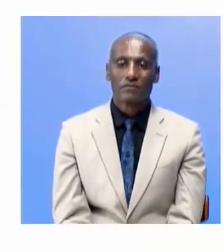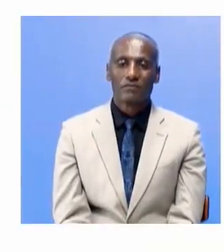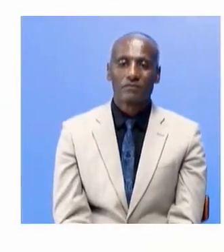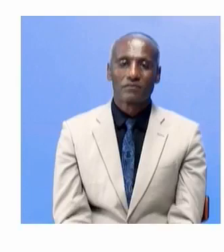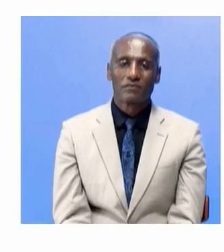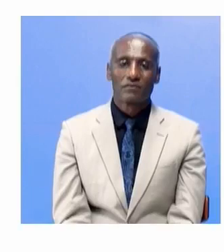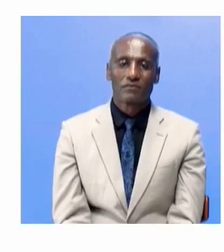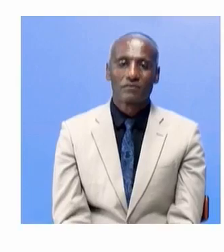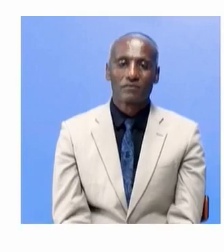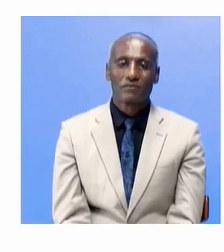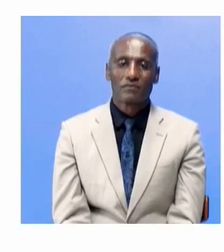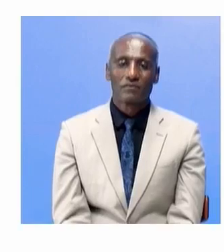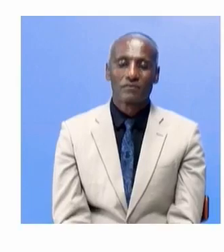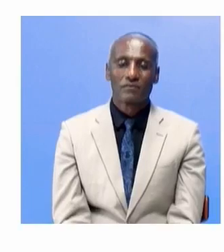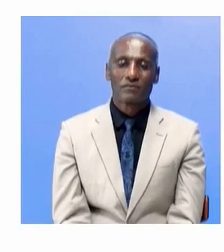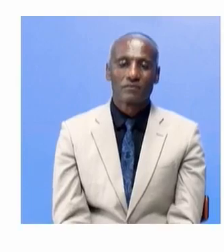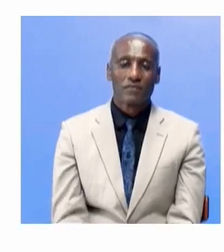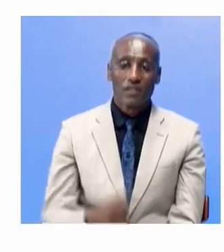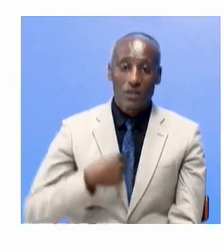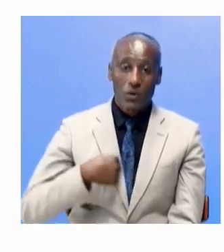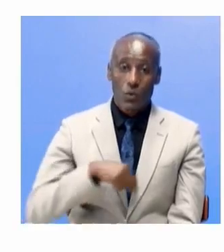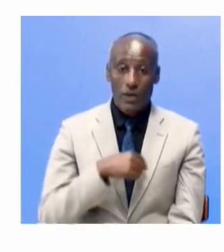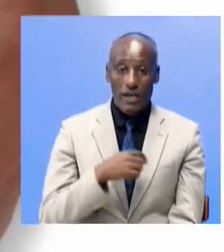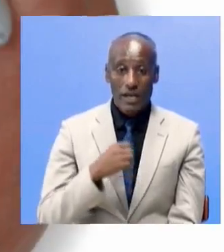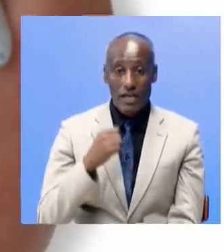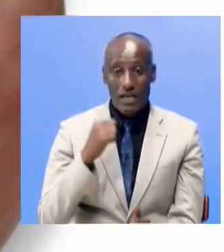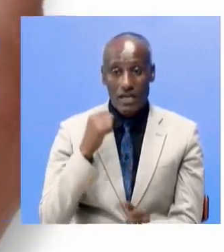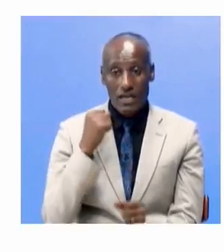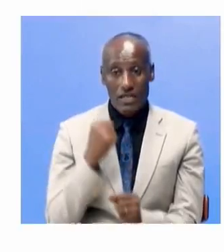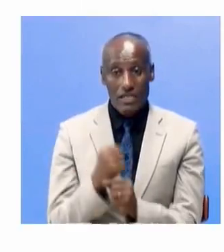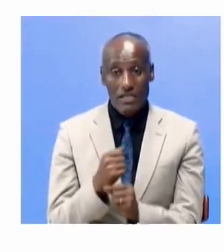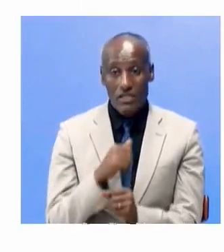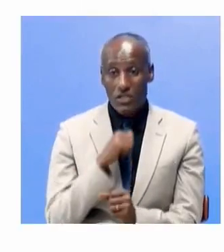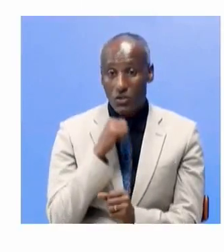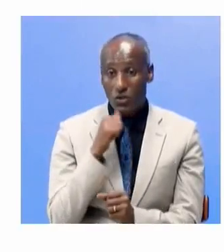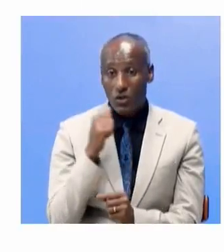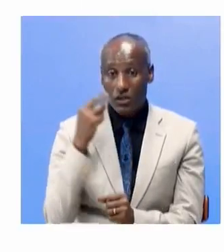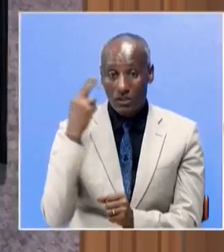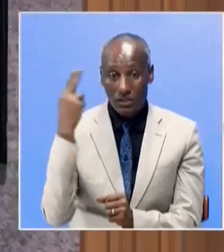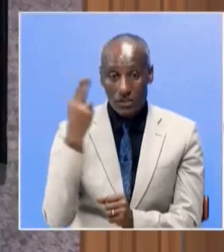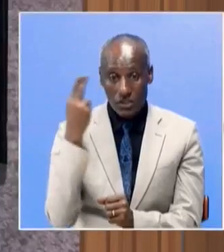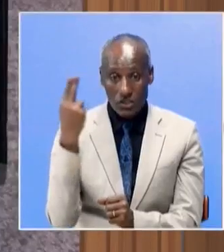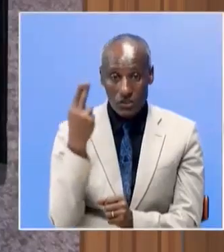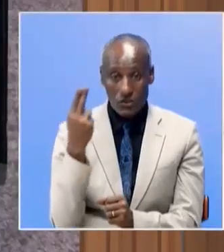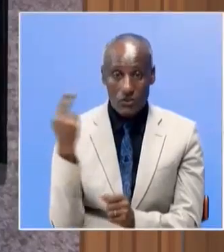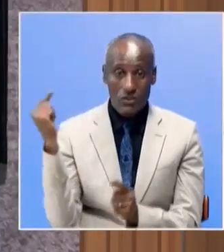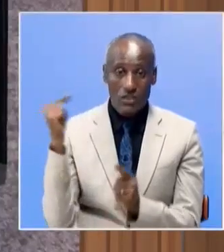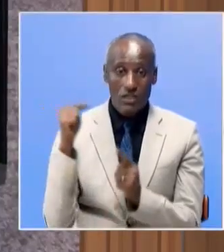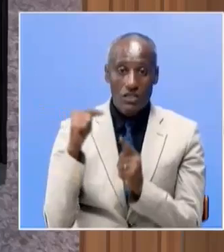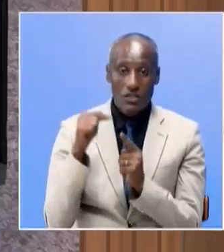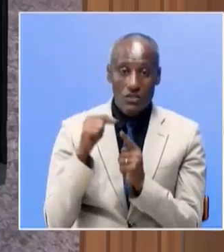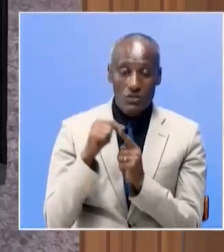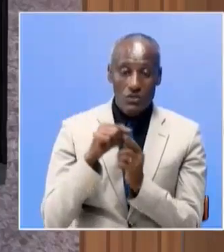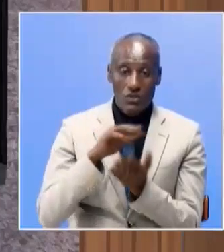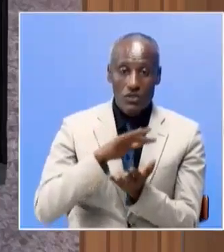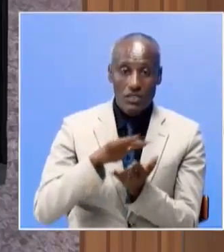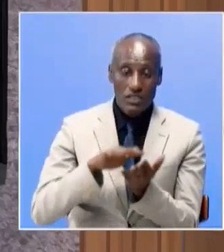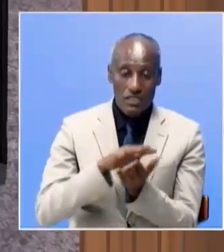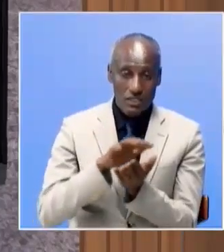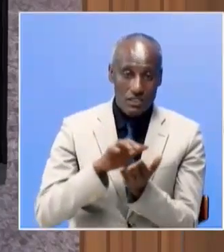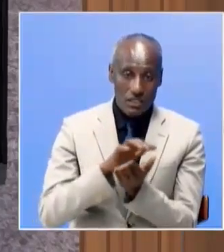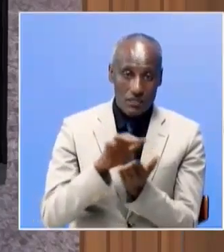So we didn't use to disturb. So here is the subject. The